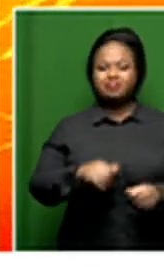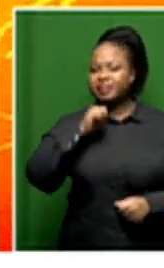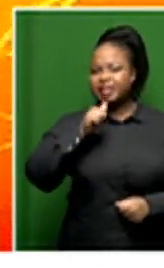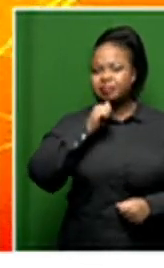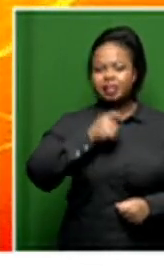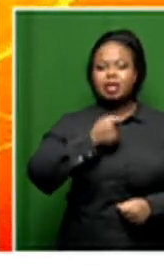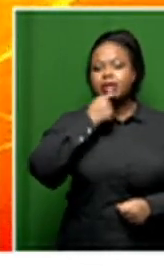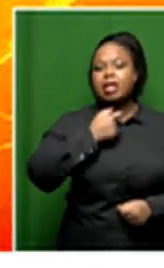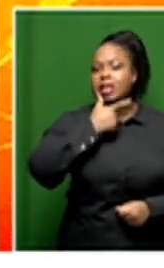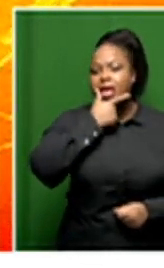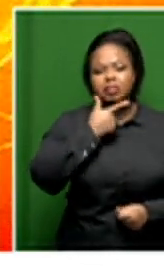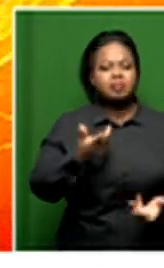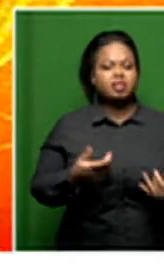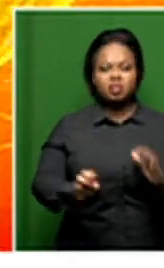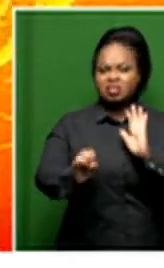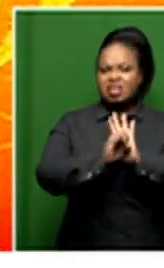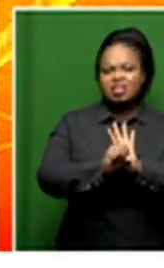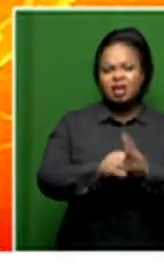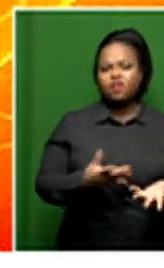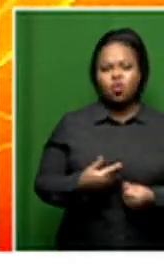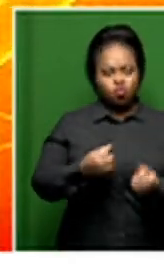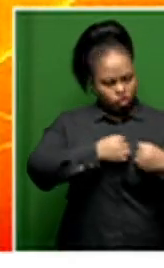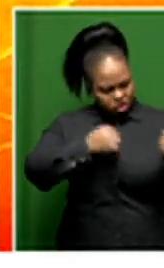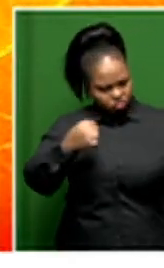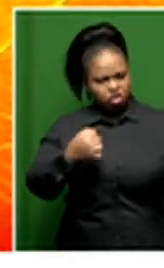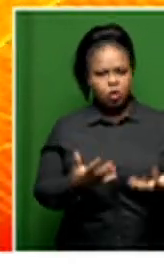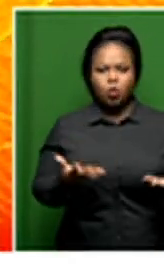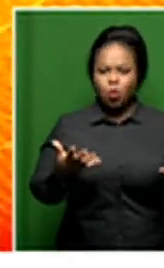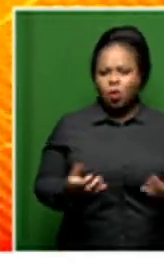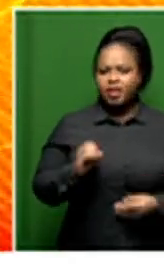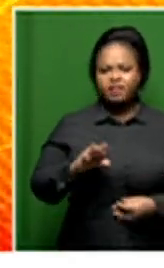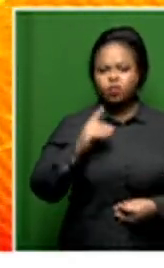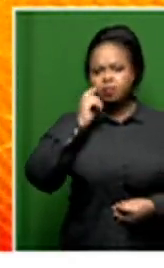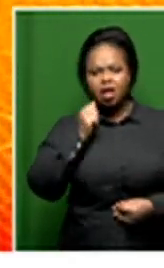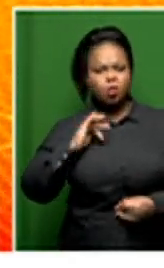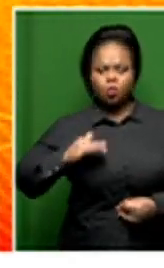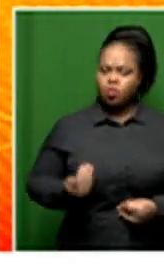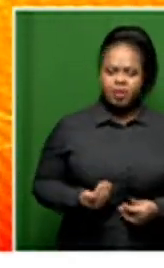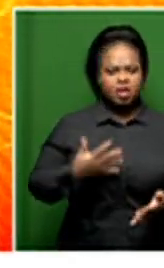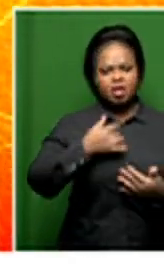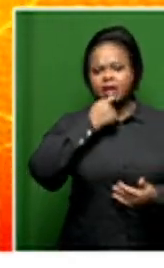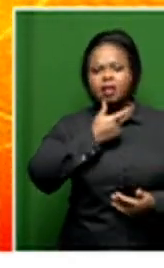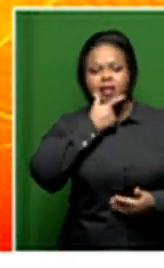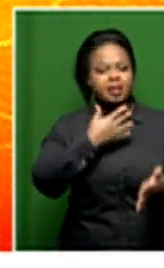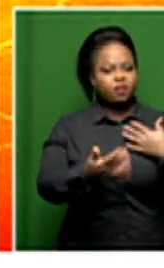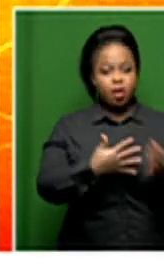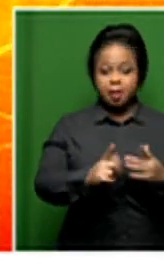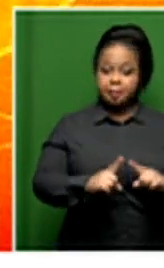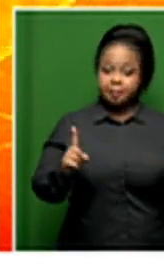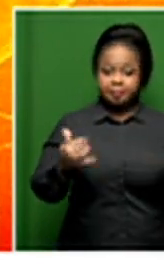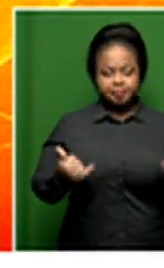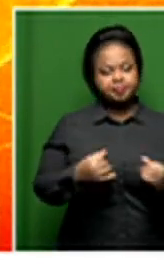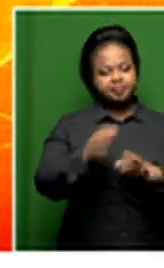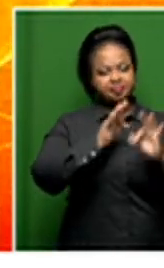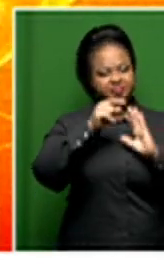sexual orientation, gender identity, gender expression, or sex characteristics. To talk more about the response